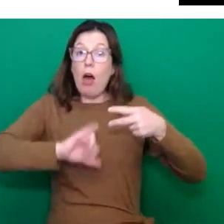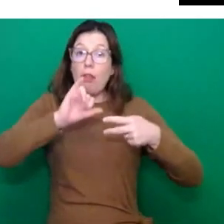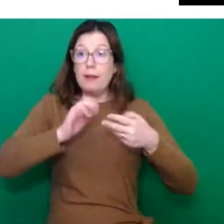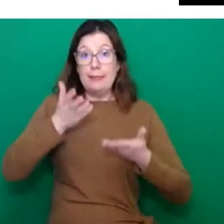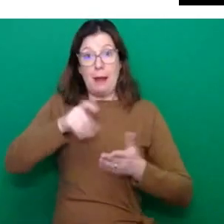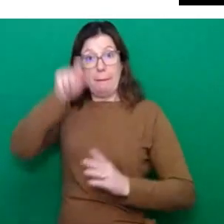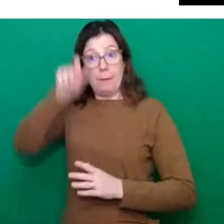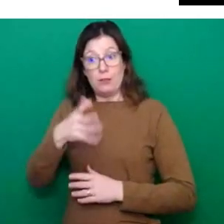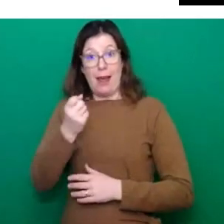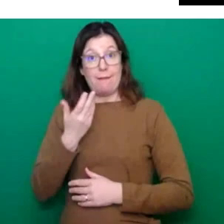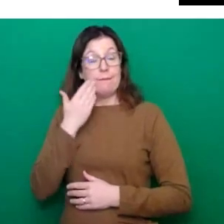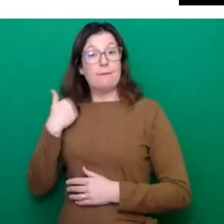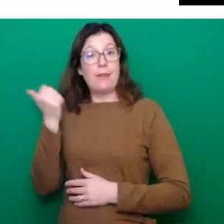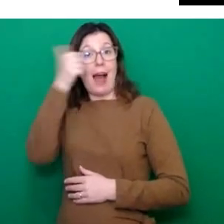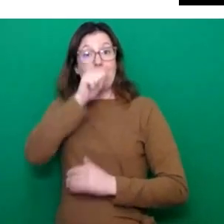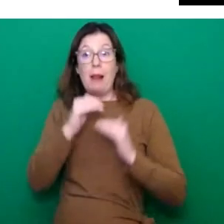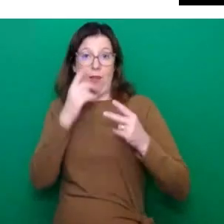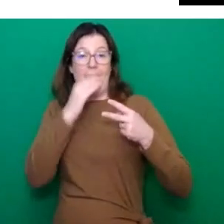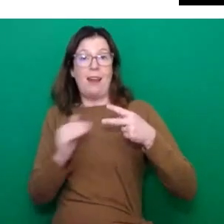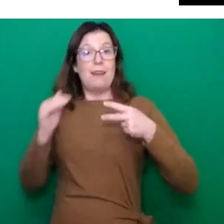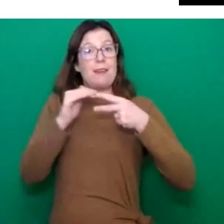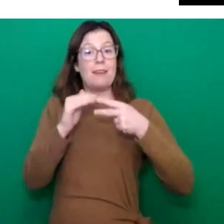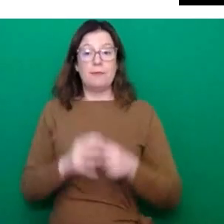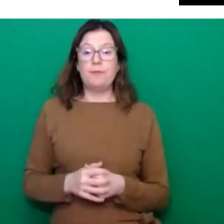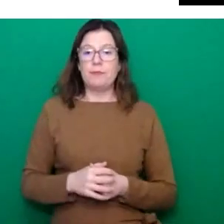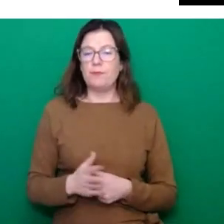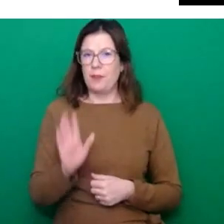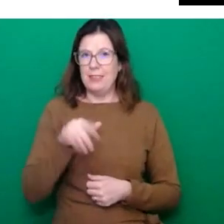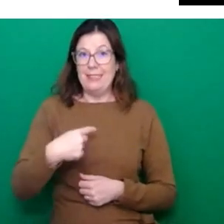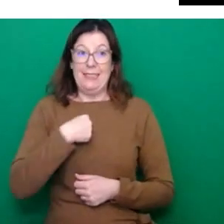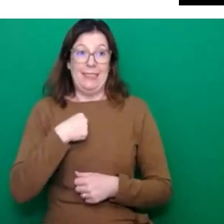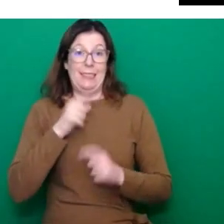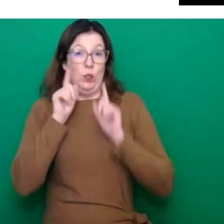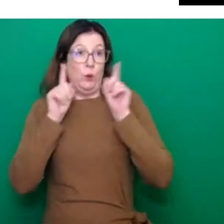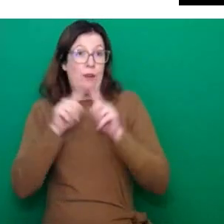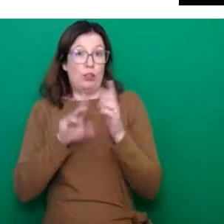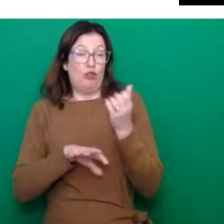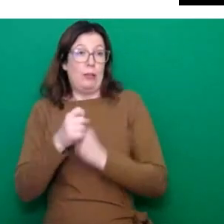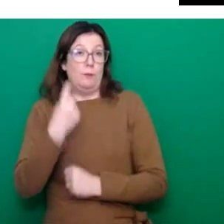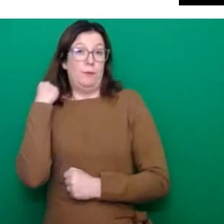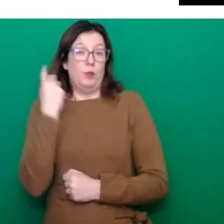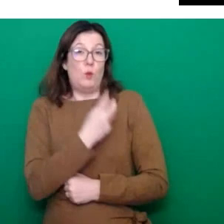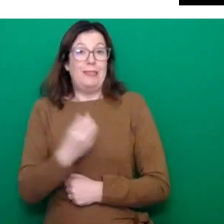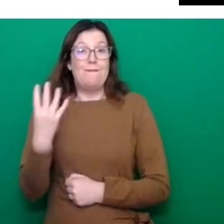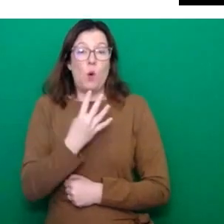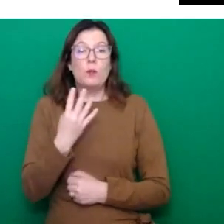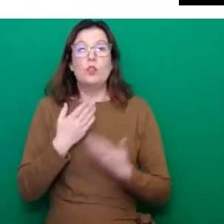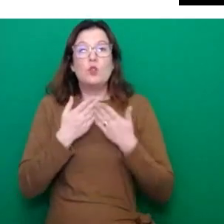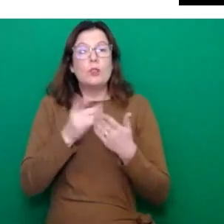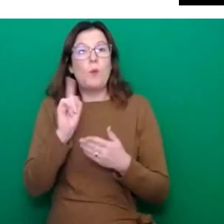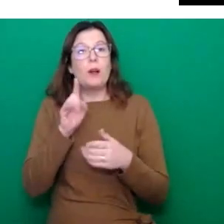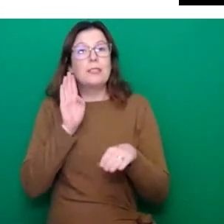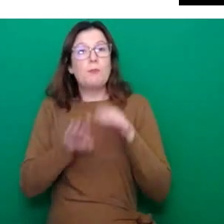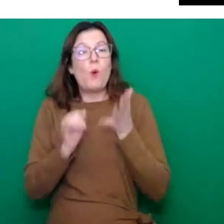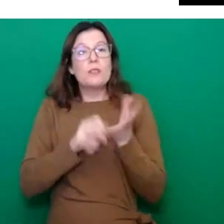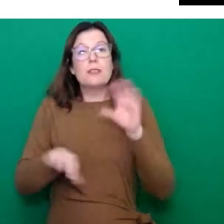previous academic qualification. So I went to university, I graduated in 2014, but I was studying sports,